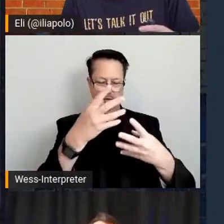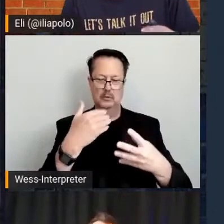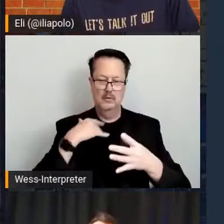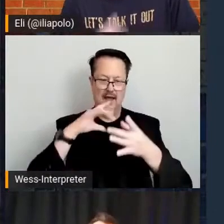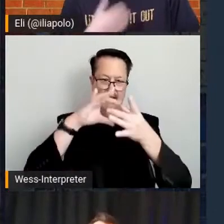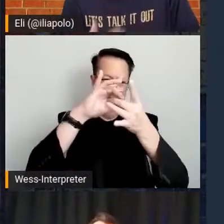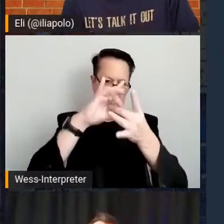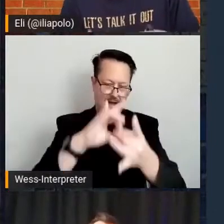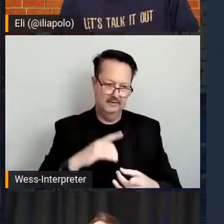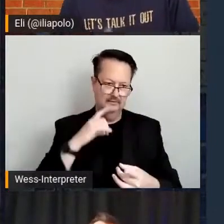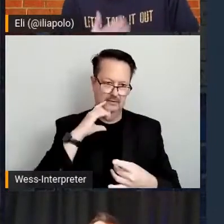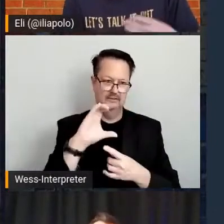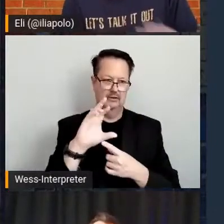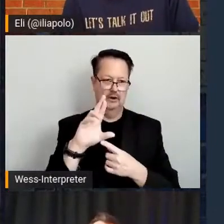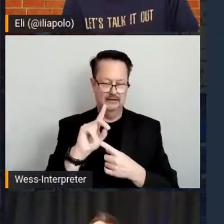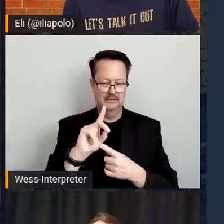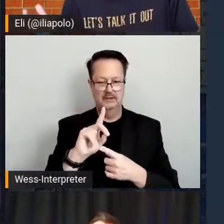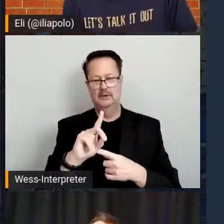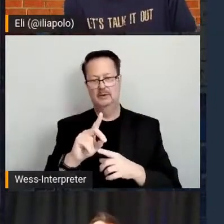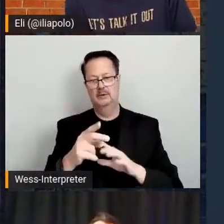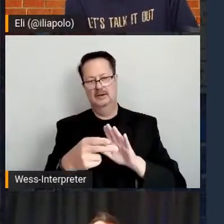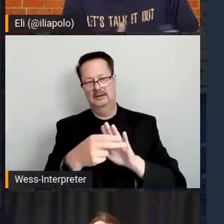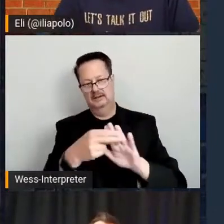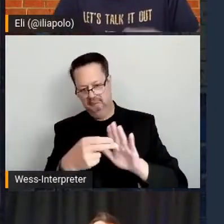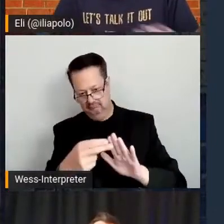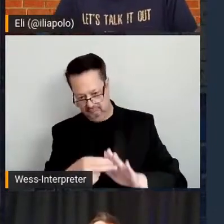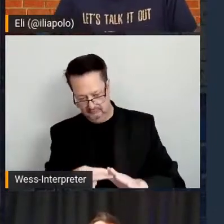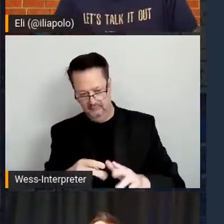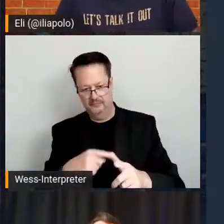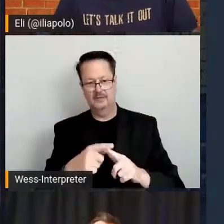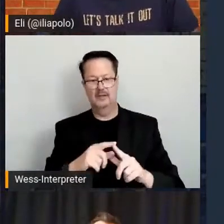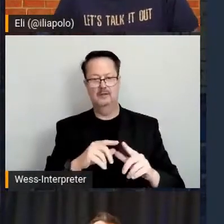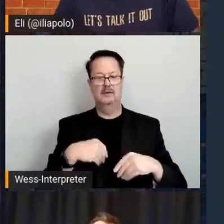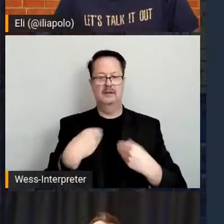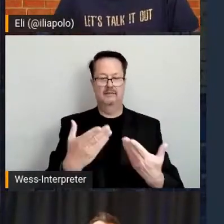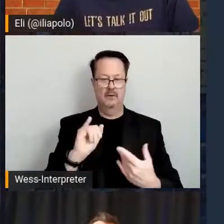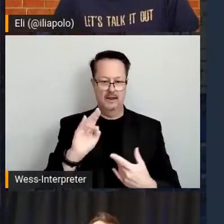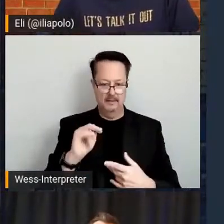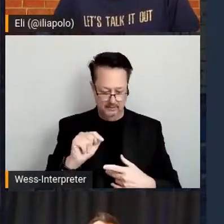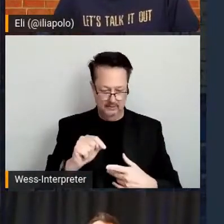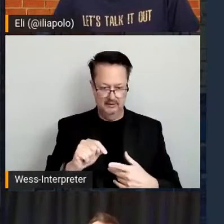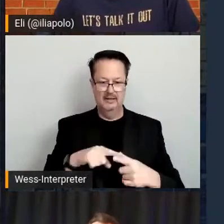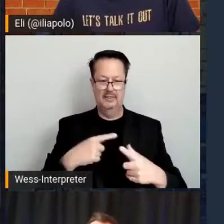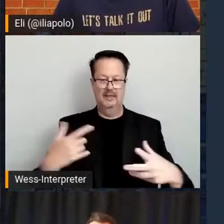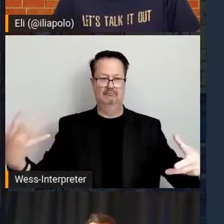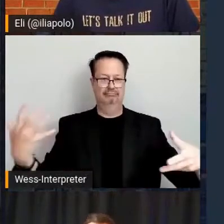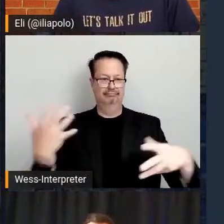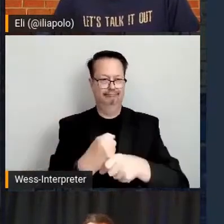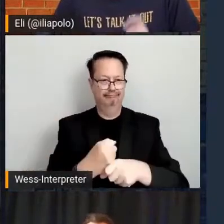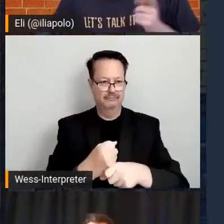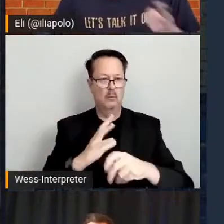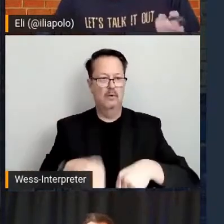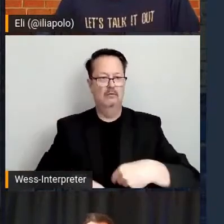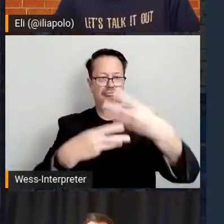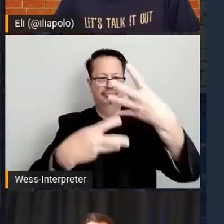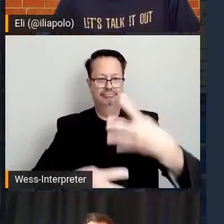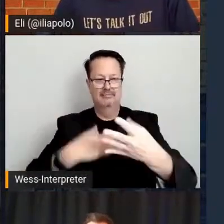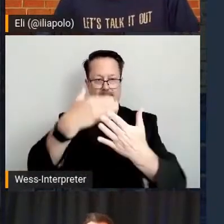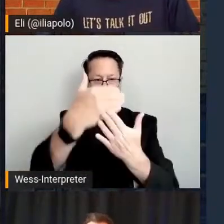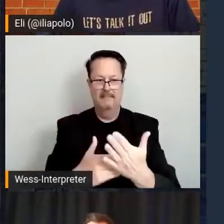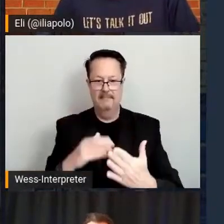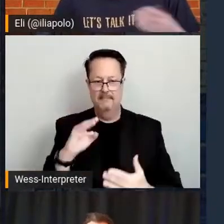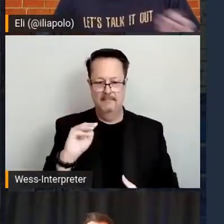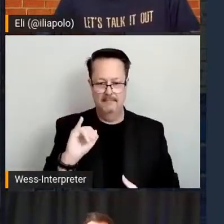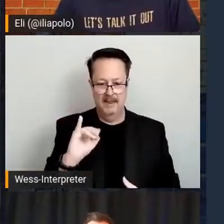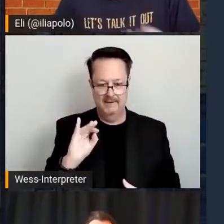CRD, you initialize it, you pass your inputs, and then you synthesize and get your manifest. So, and then the CDK8